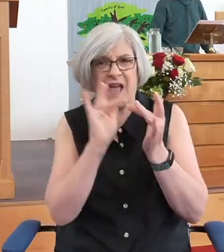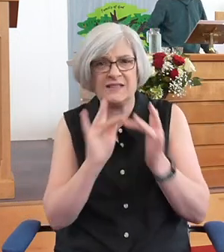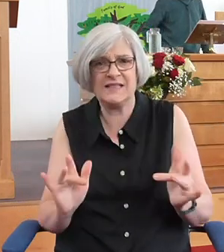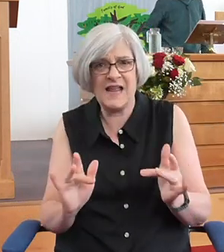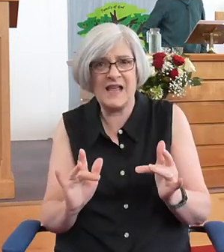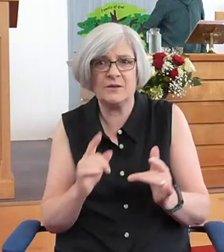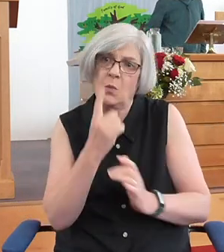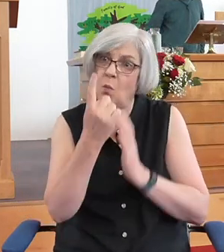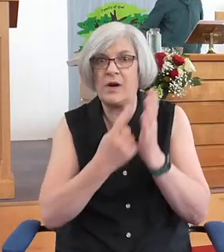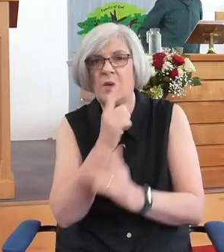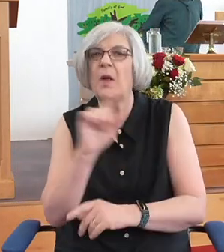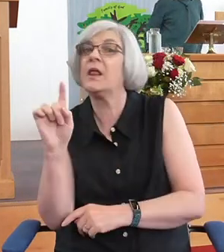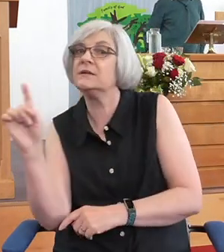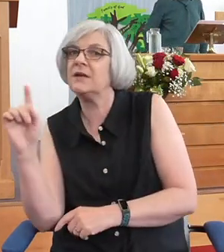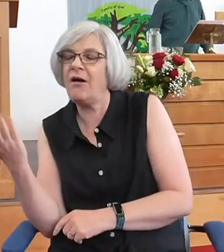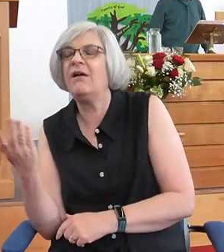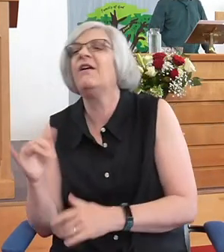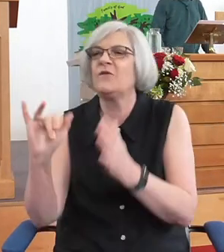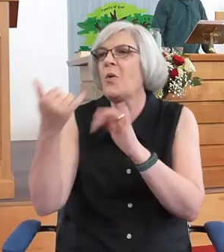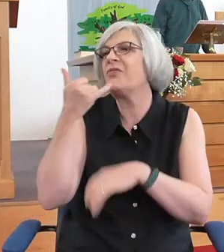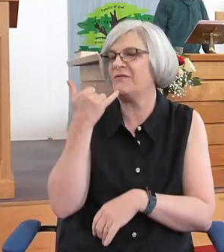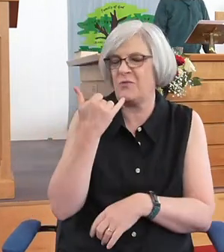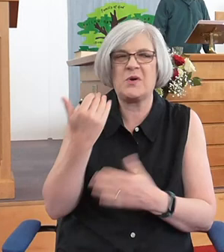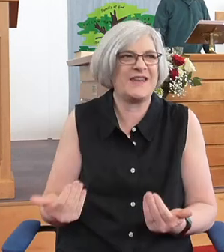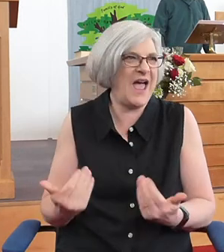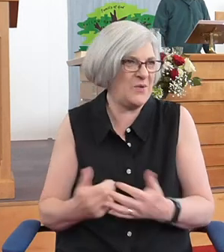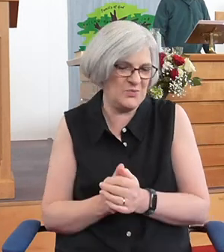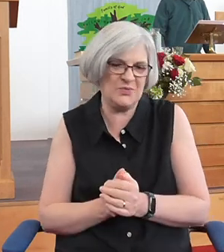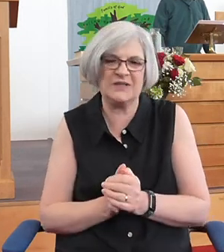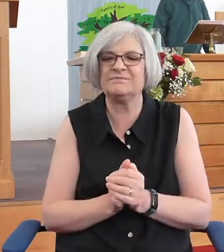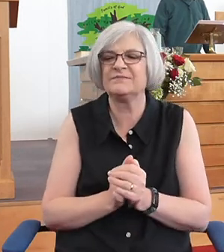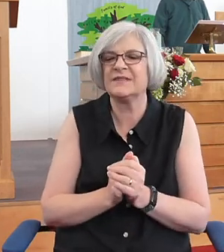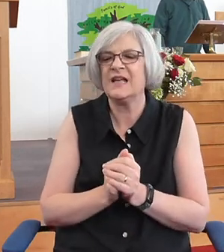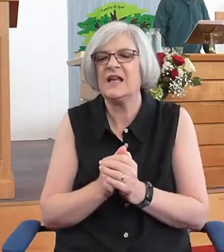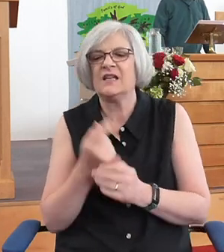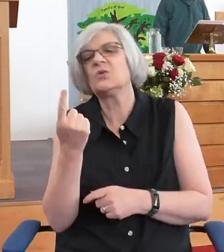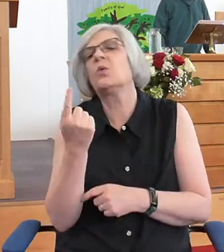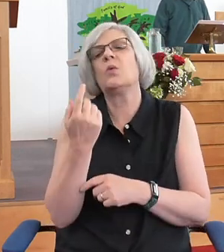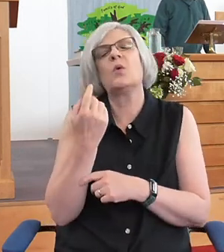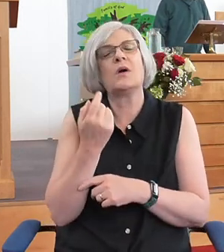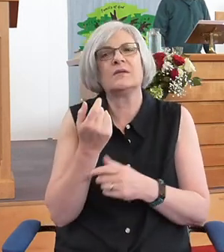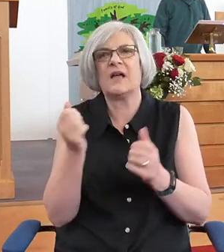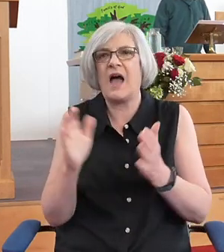later, whether you're on the phone. It's a pleasure to have you with us.